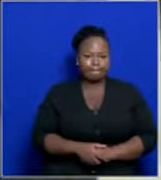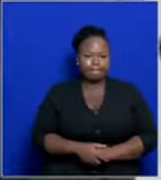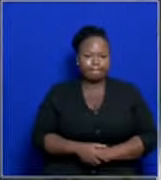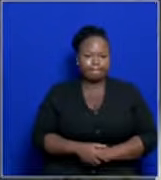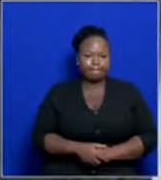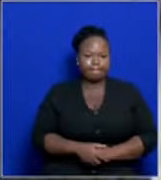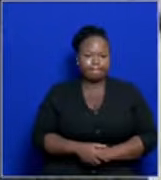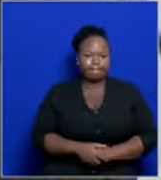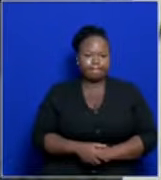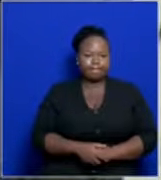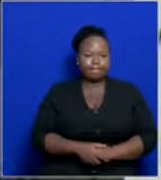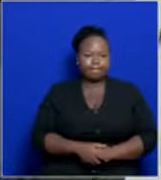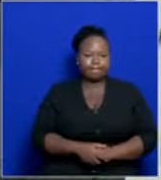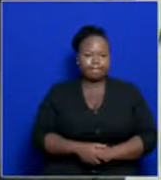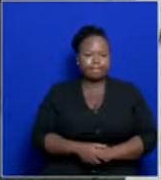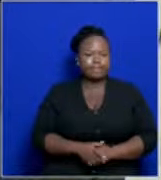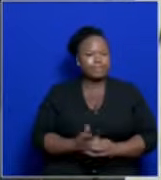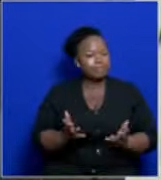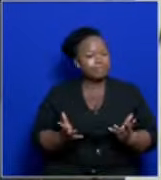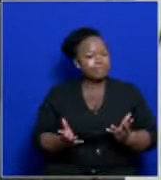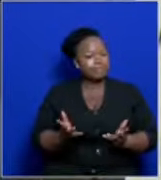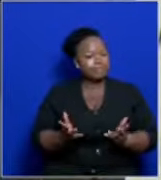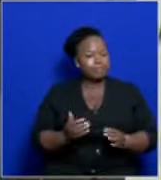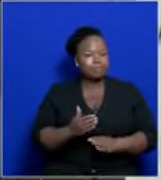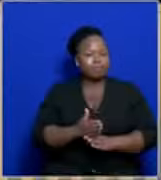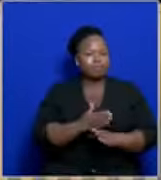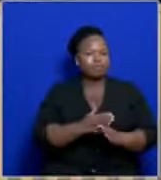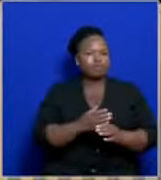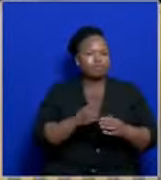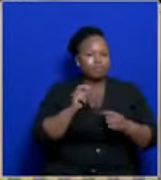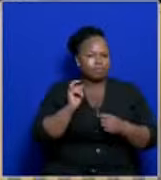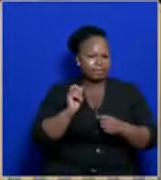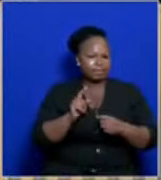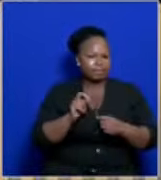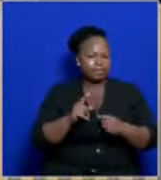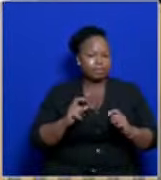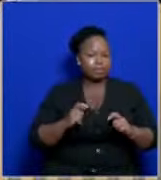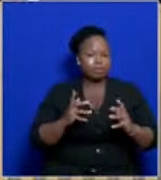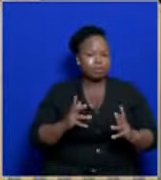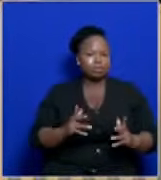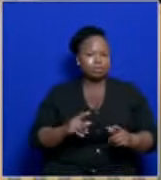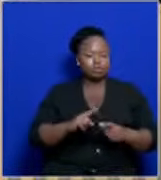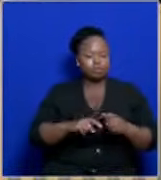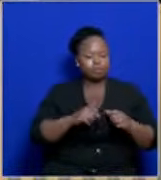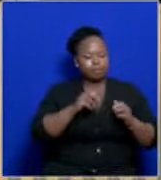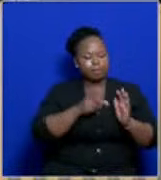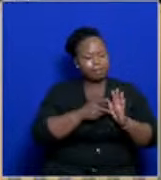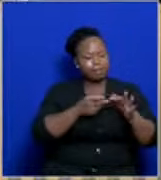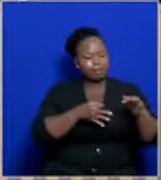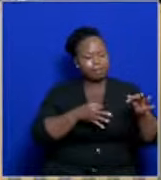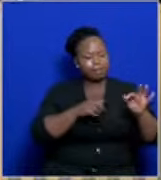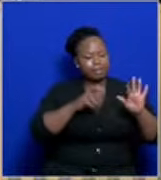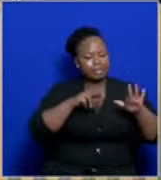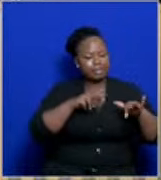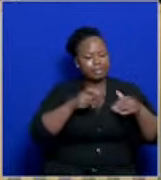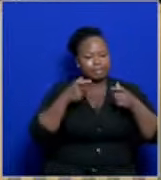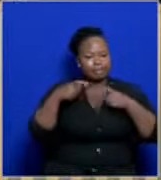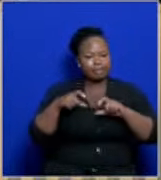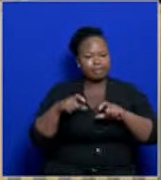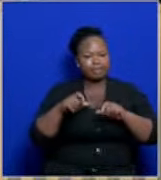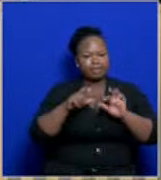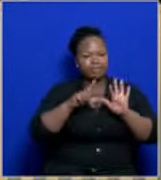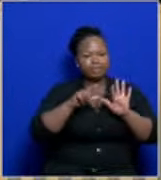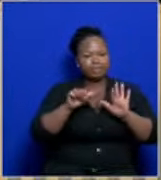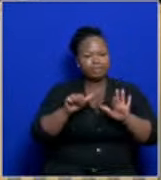Just perhaps before you deal with that, Commissioners, from page 18, paragraphs 76 to